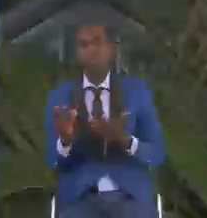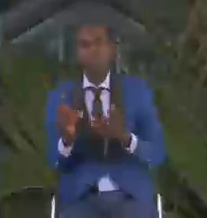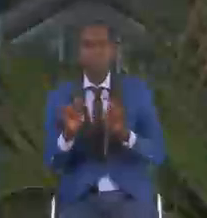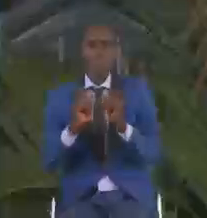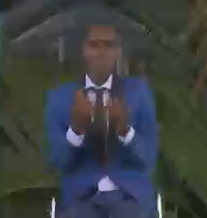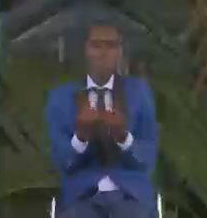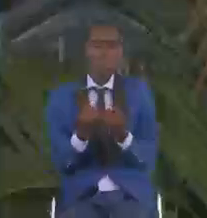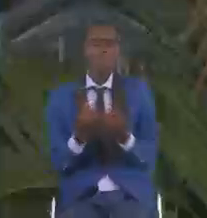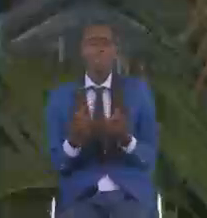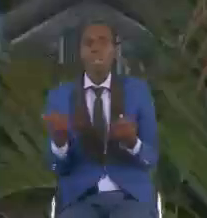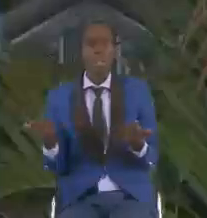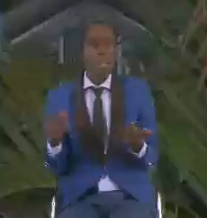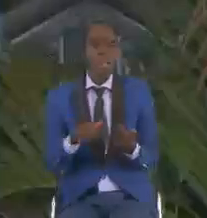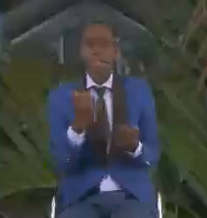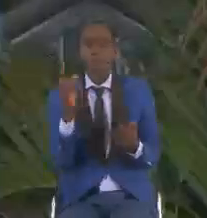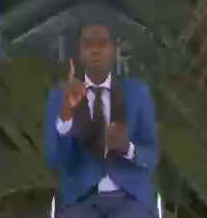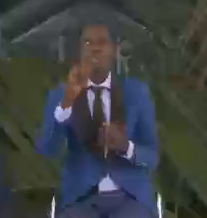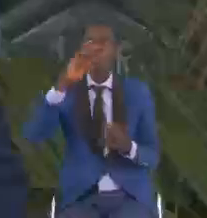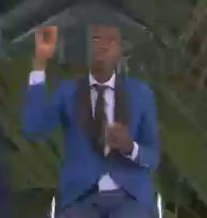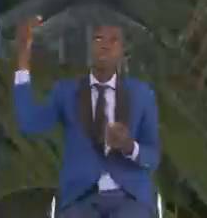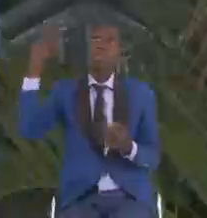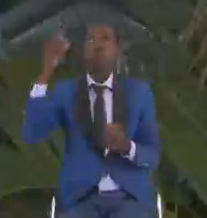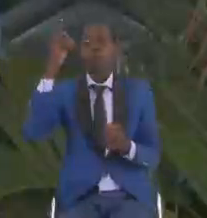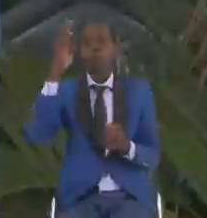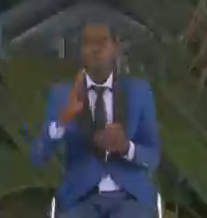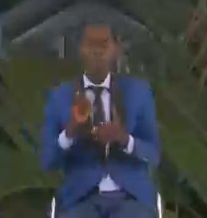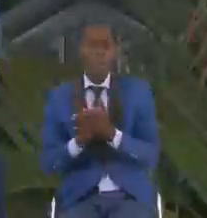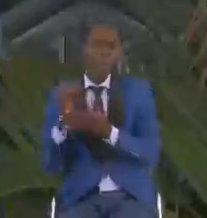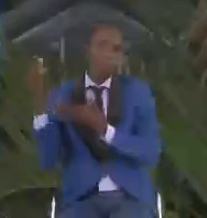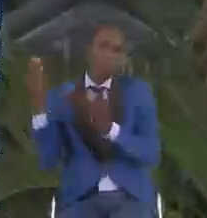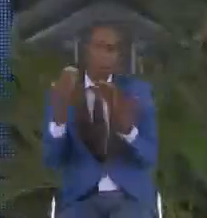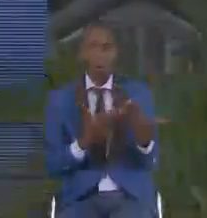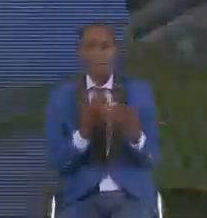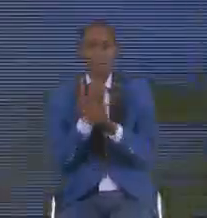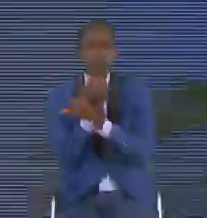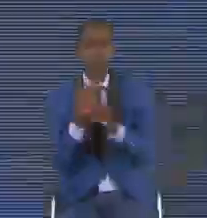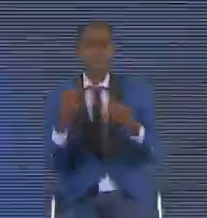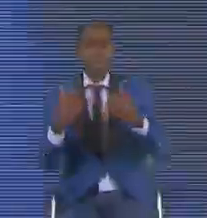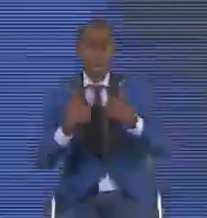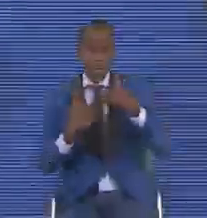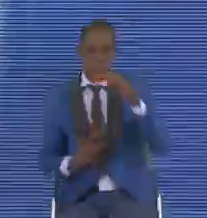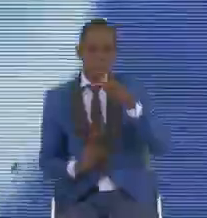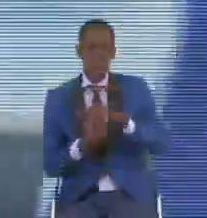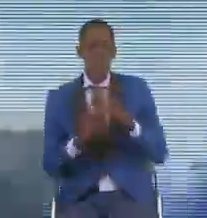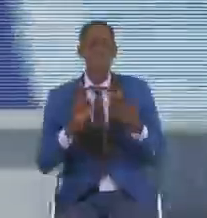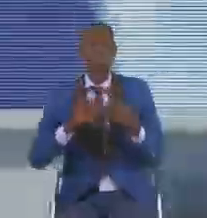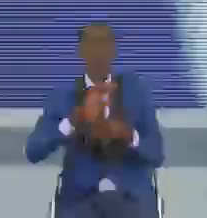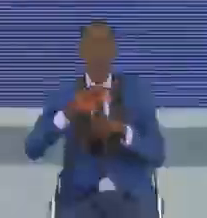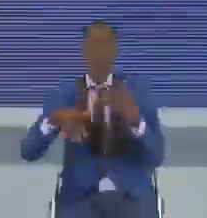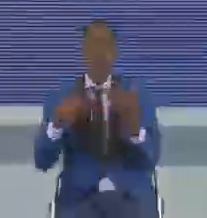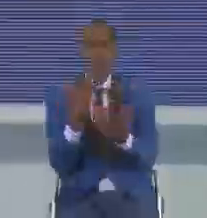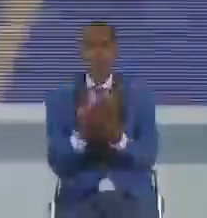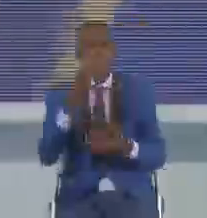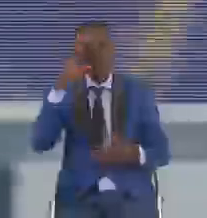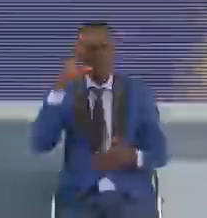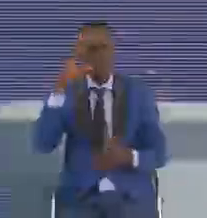The grace of God that bringeth salvation has appeared unto all men.